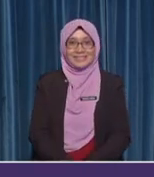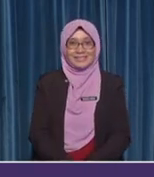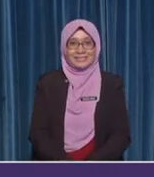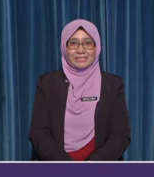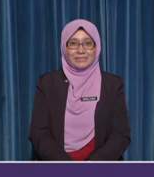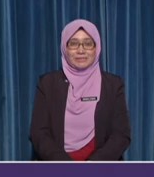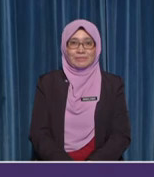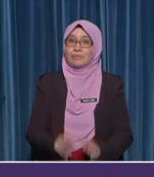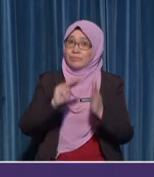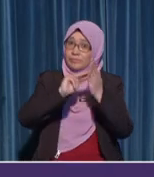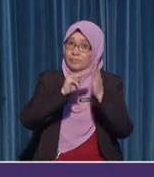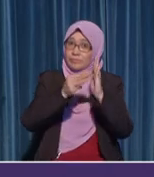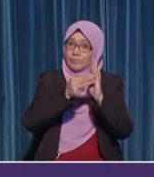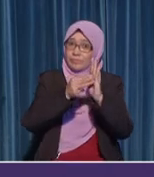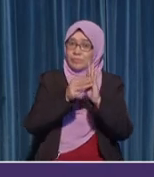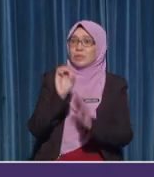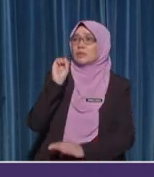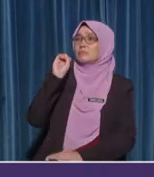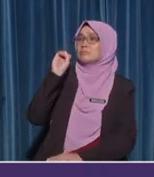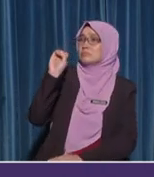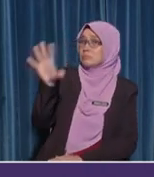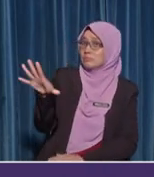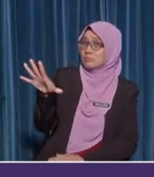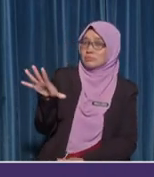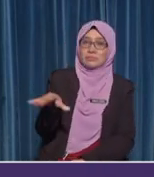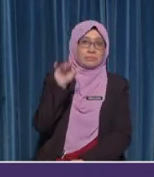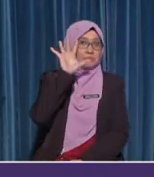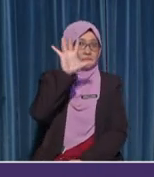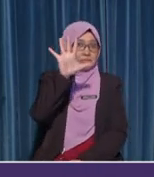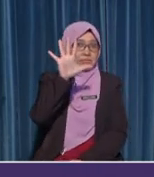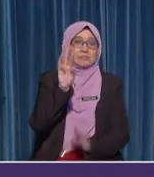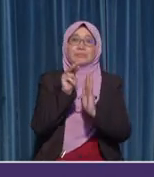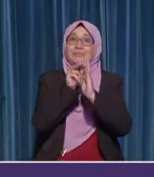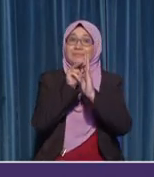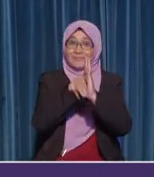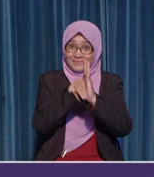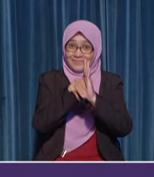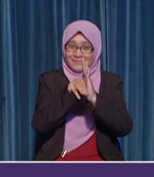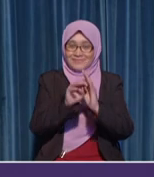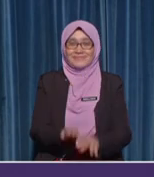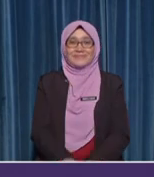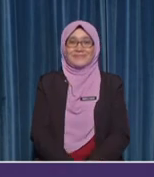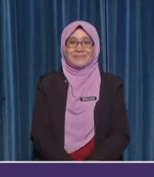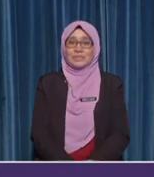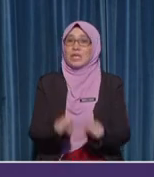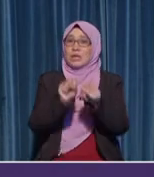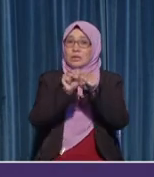This means you have to take away 5 minutes.